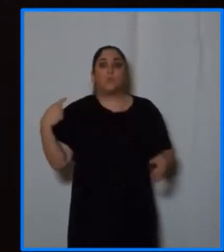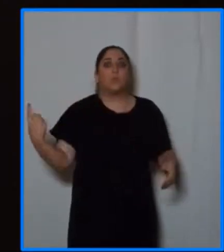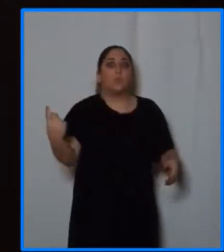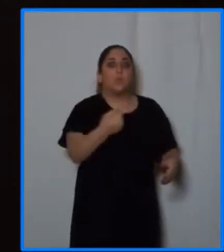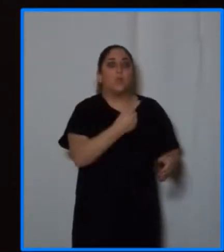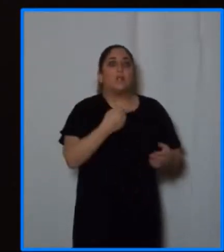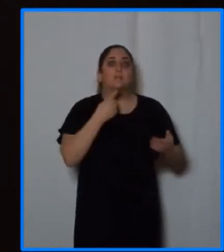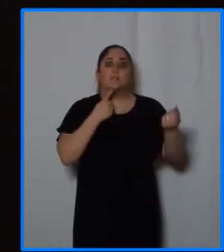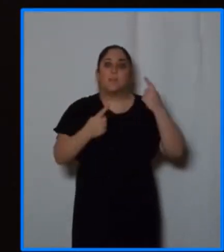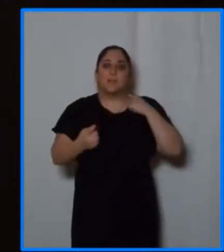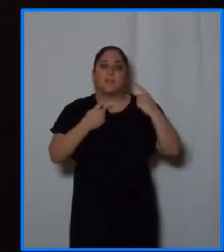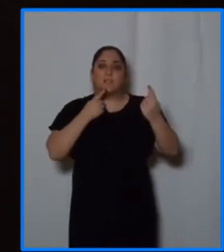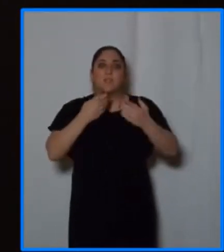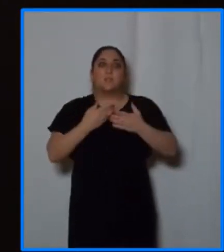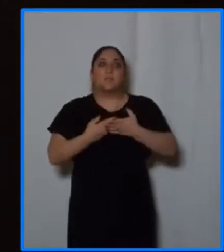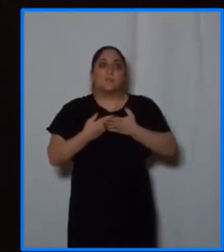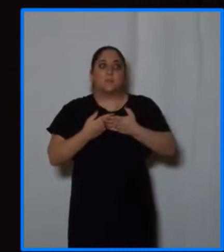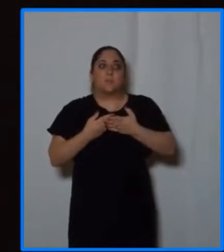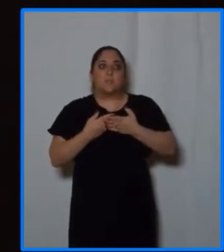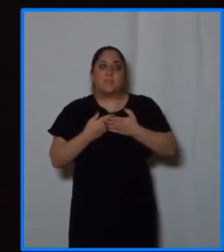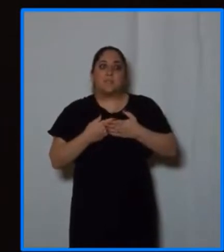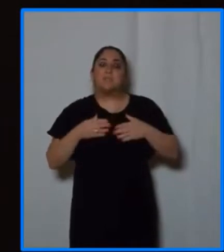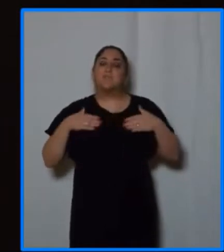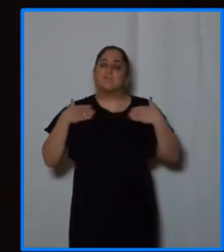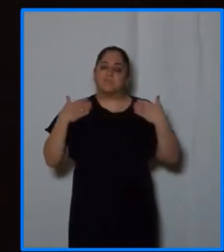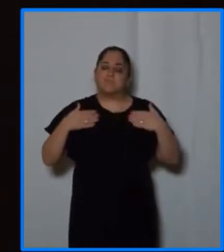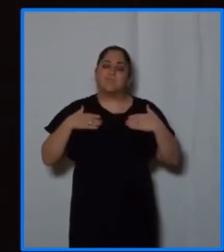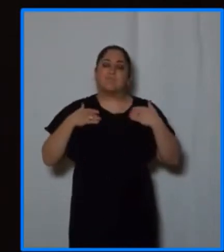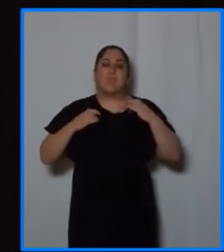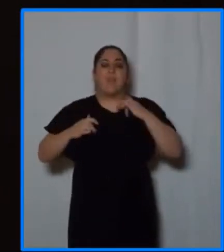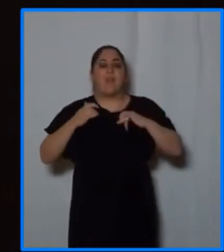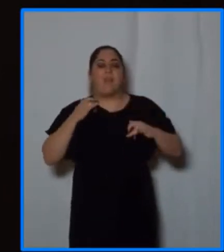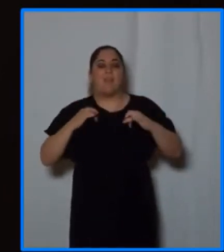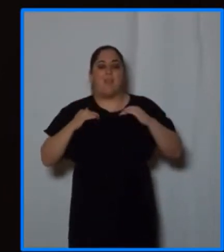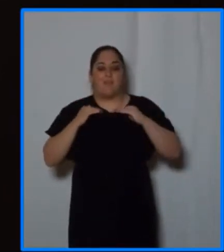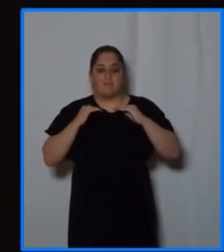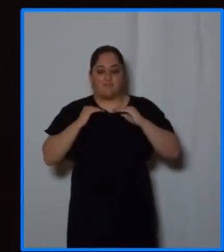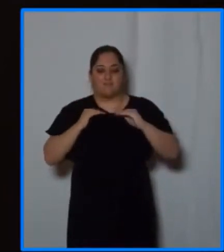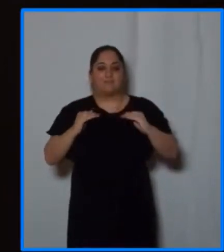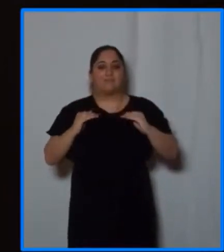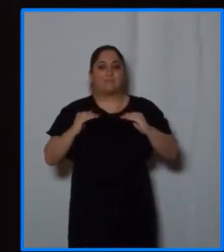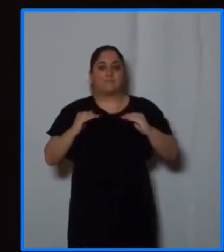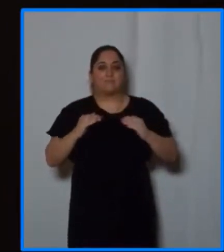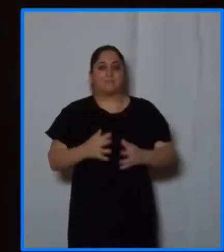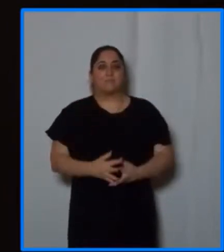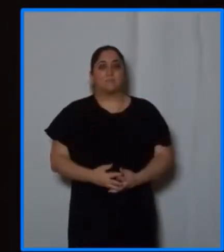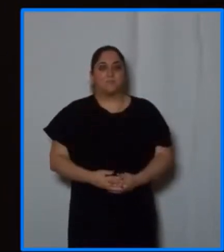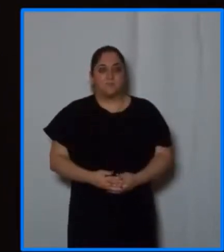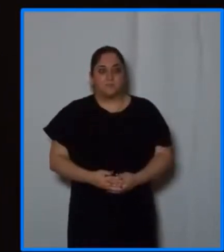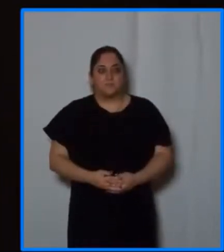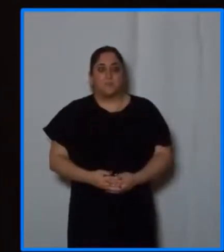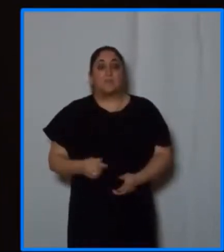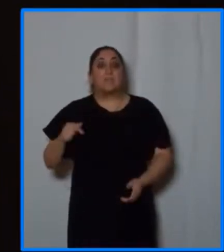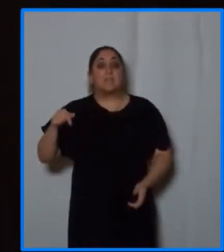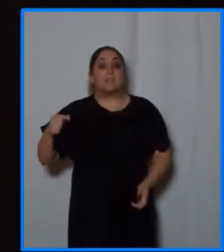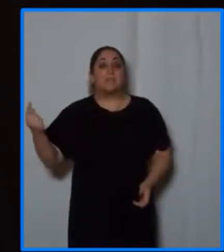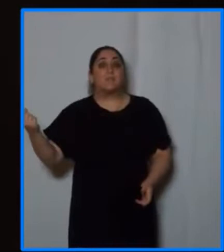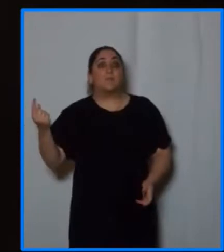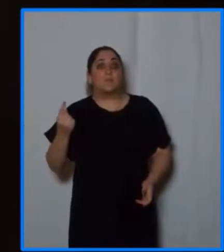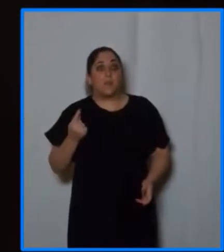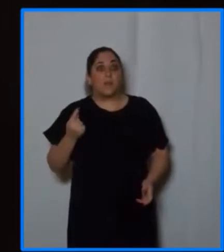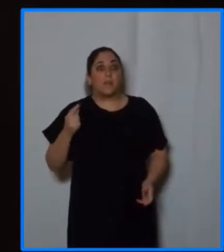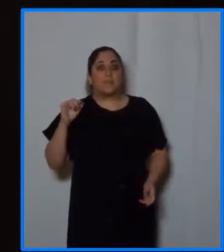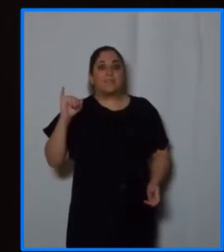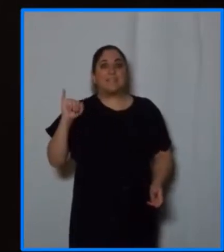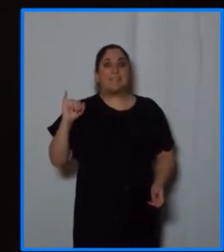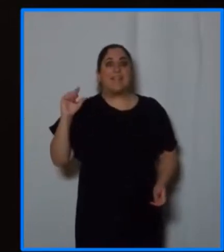contribute to and benefit from the digital economy and society. Our next speaker is